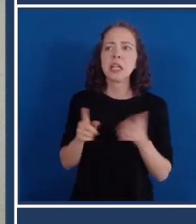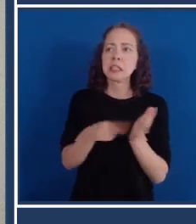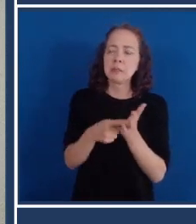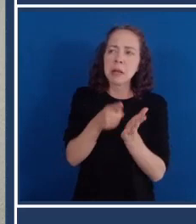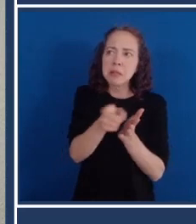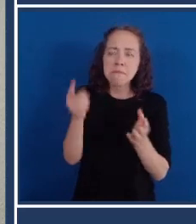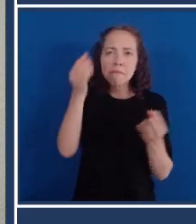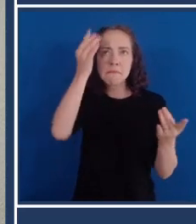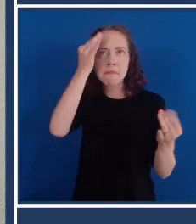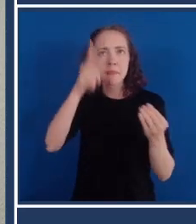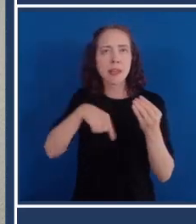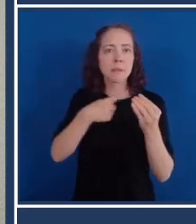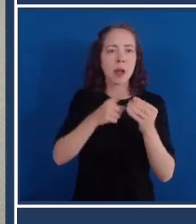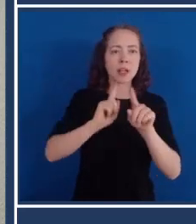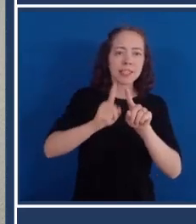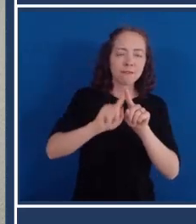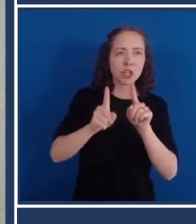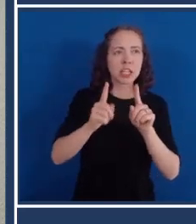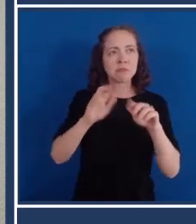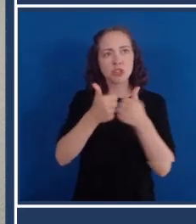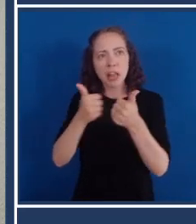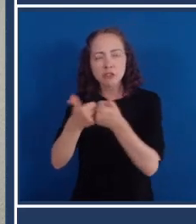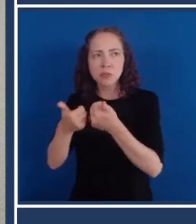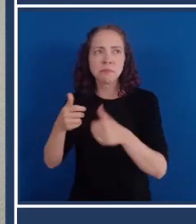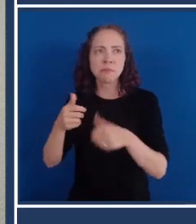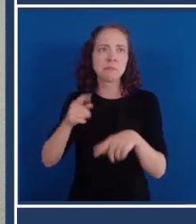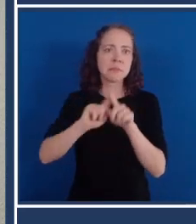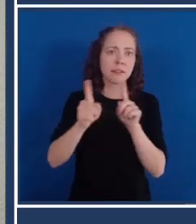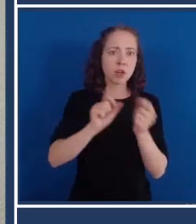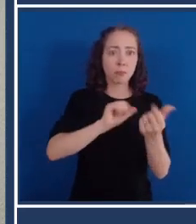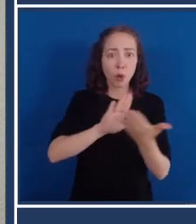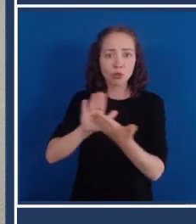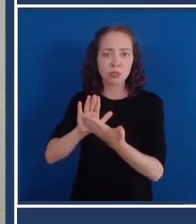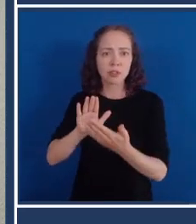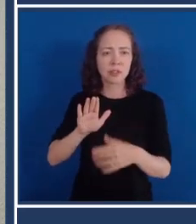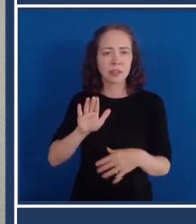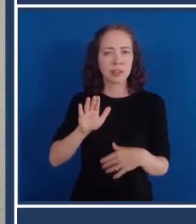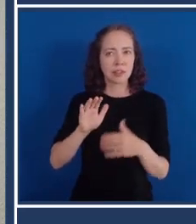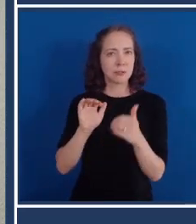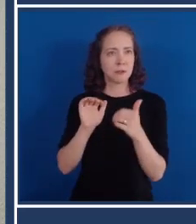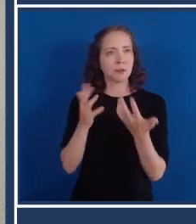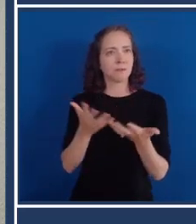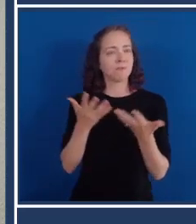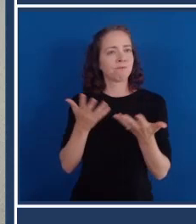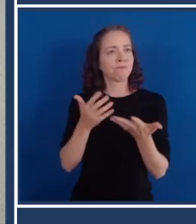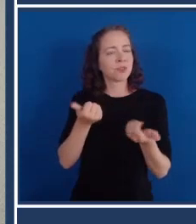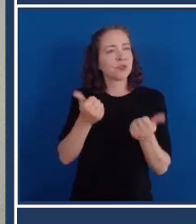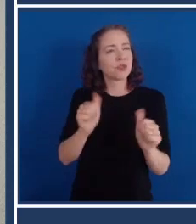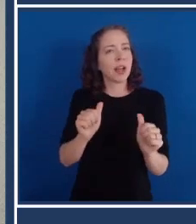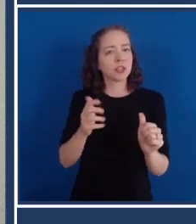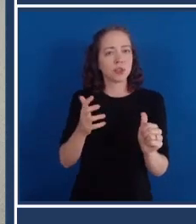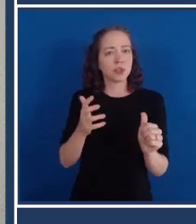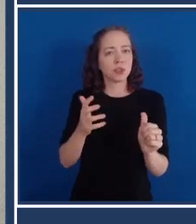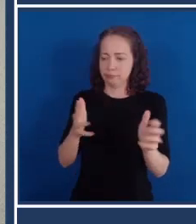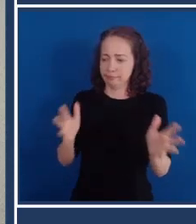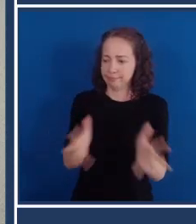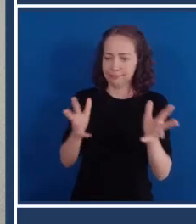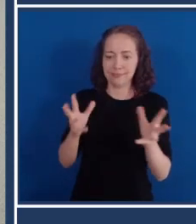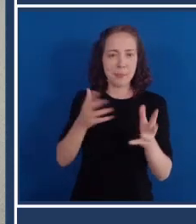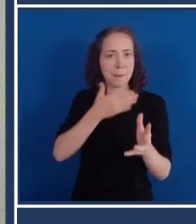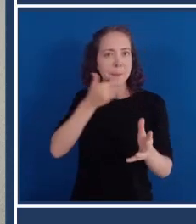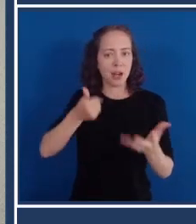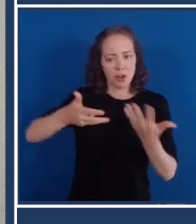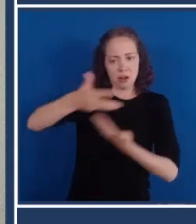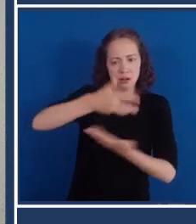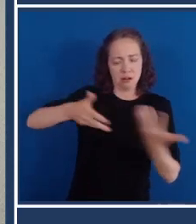and techniques to really try and drive better social interaction and understanding.